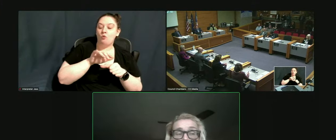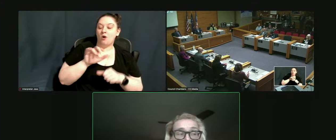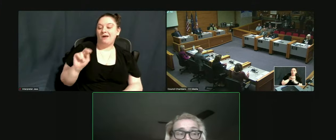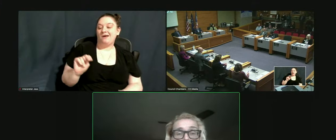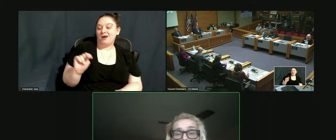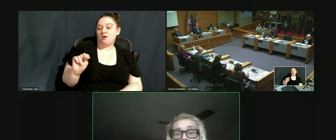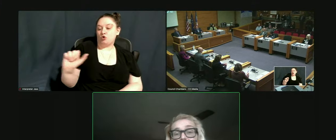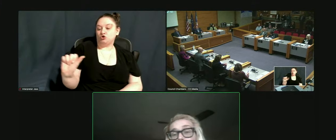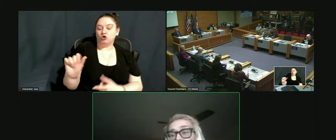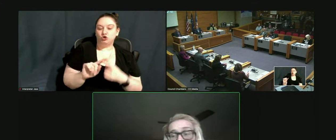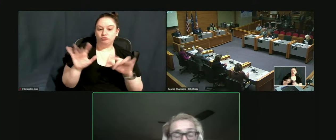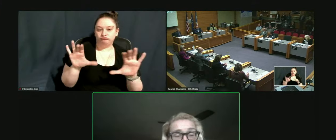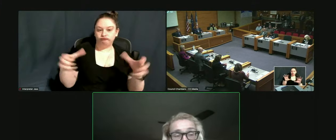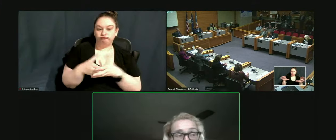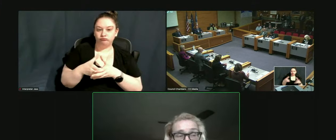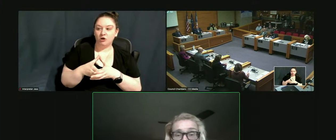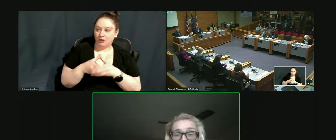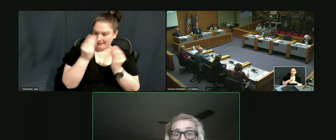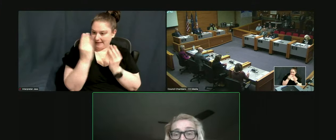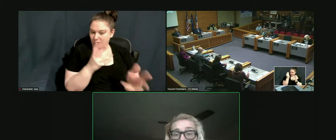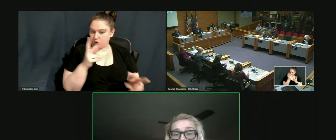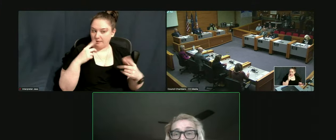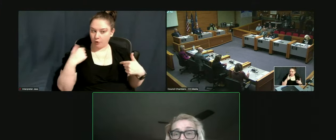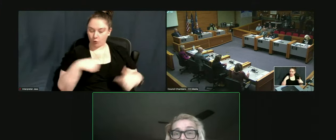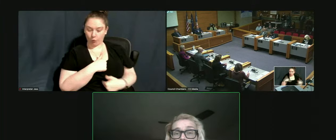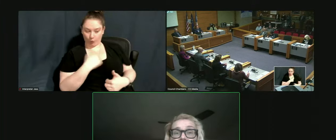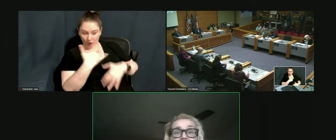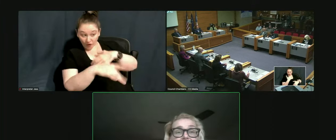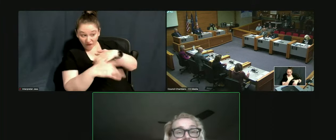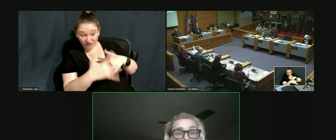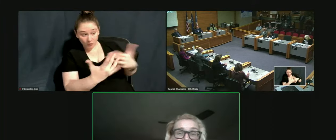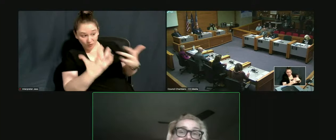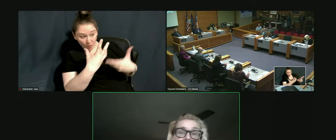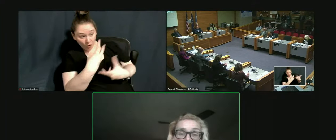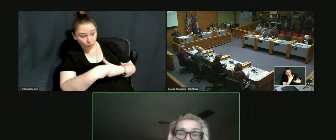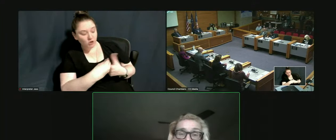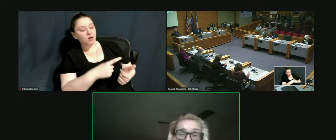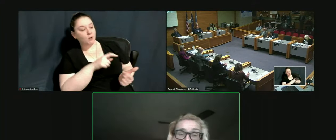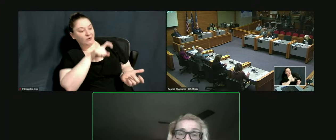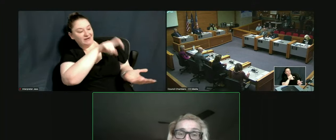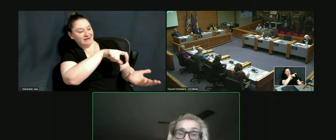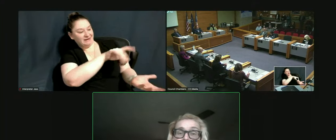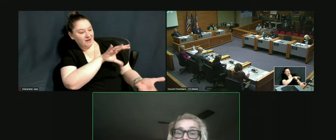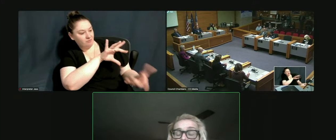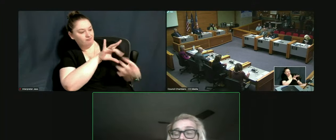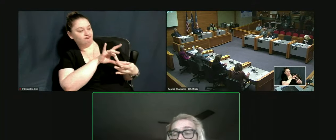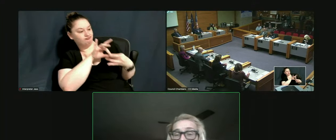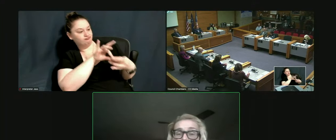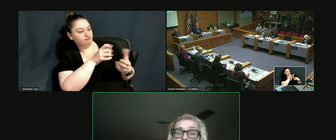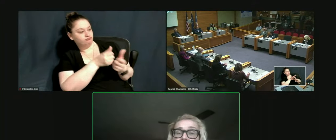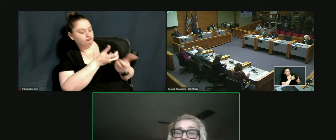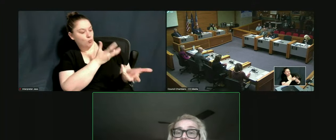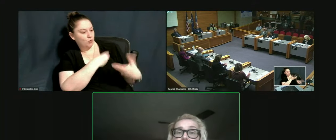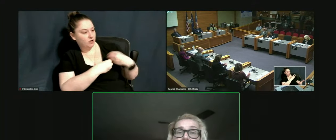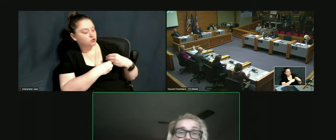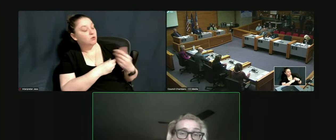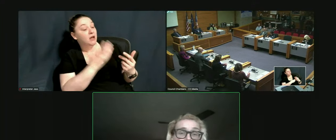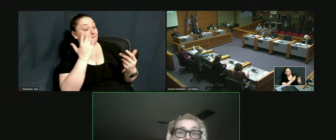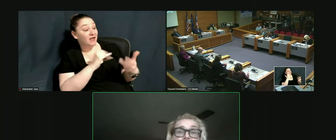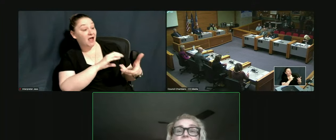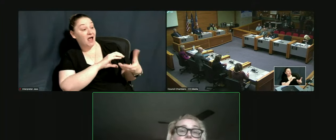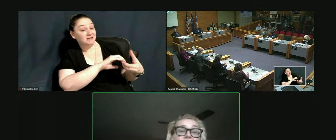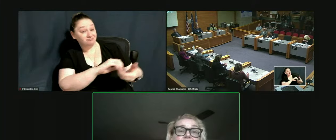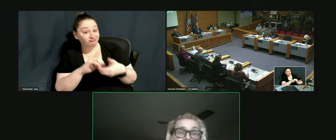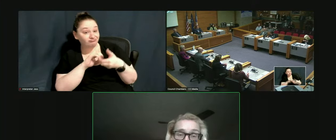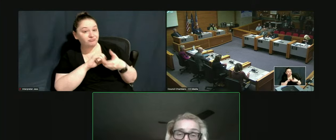are available, that they want active participation, and that they need that active engagement, because collectively we can